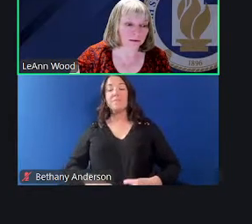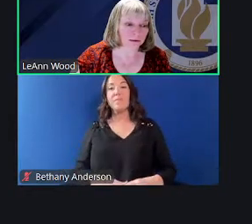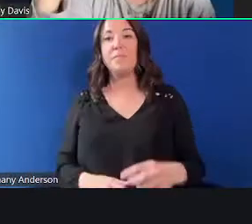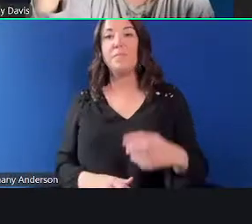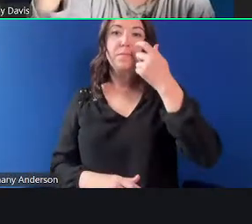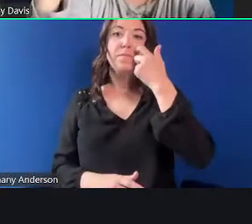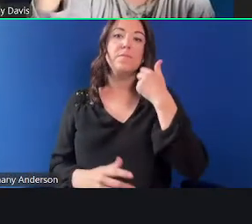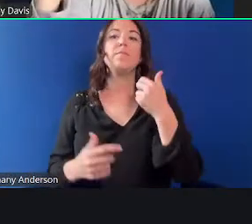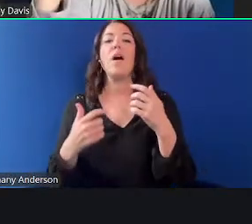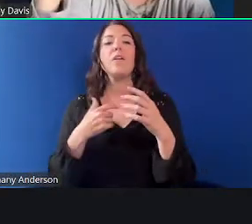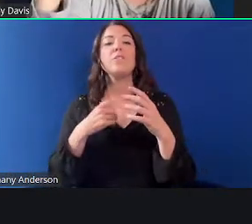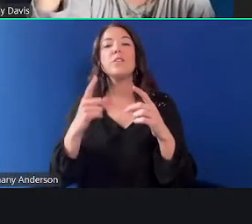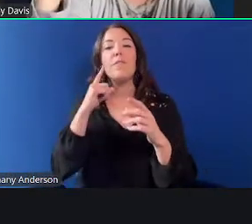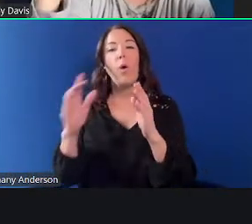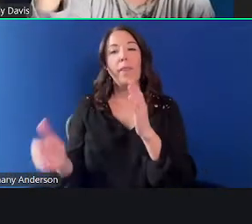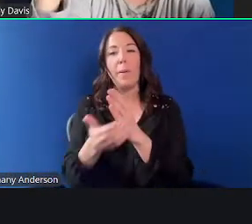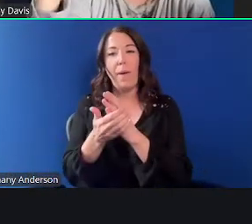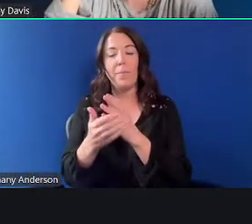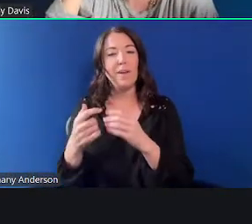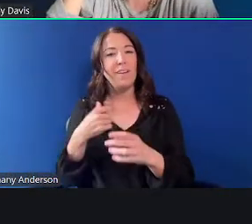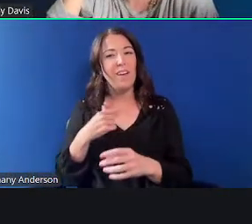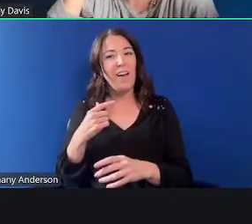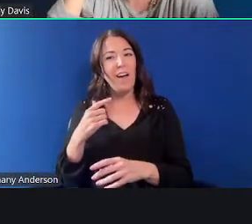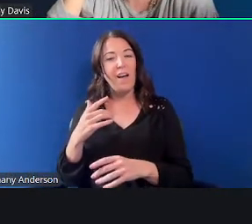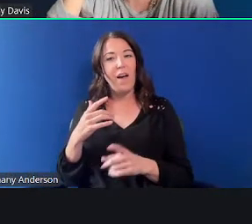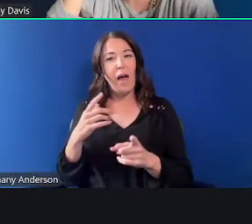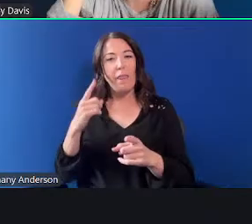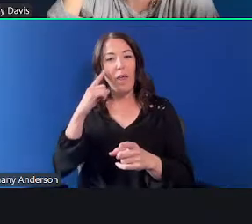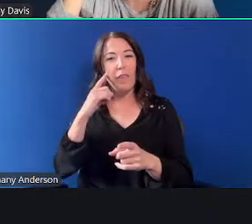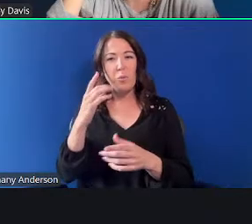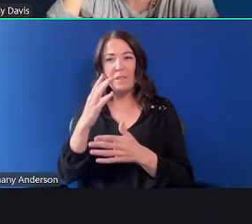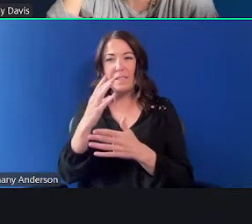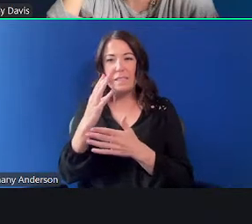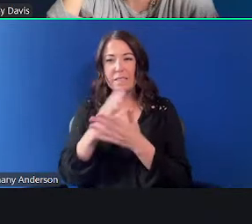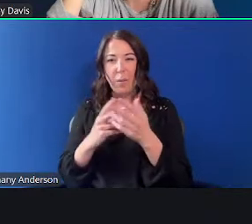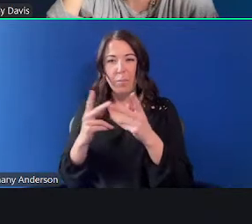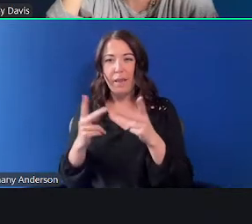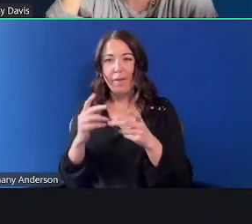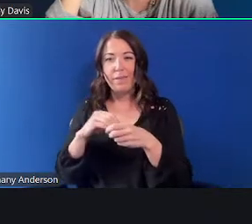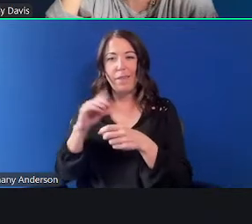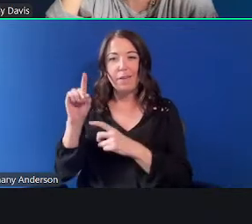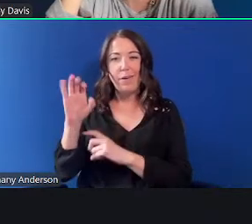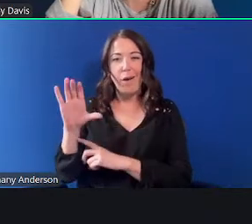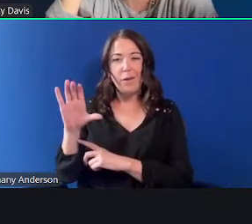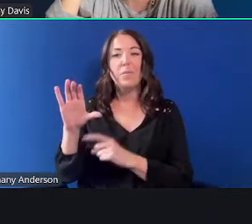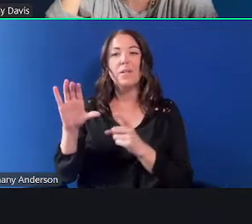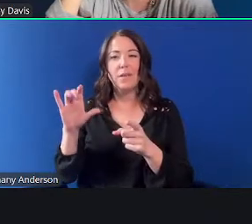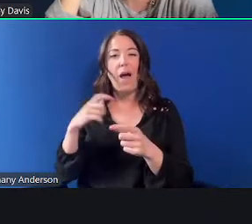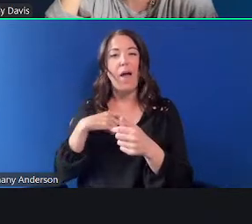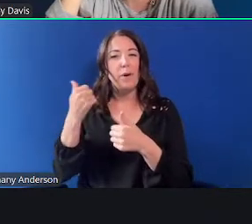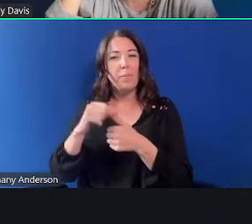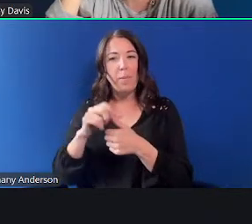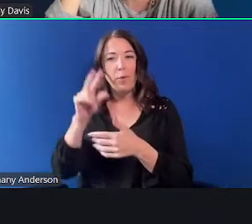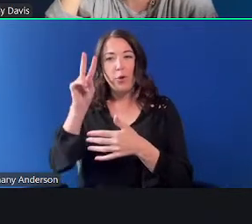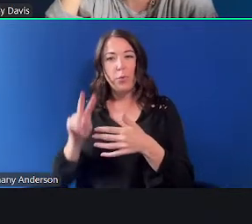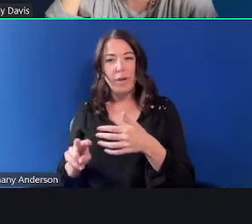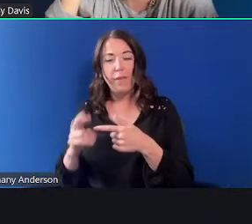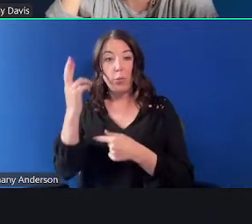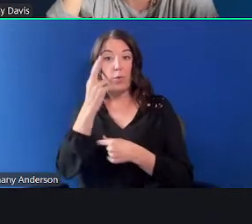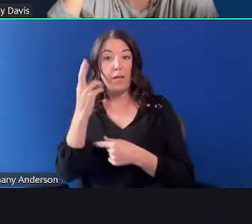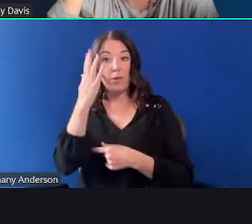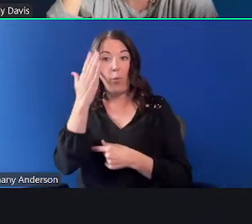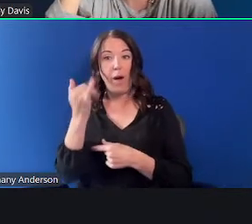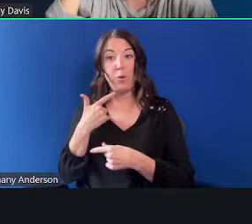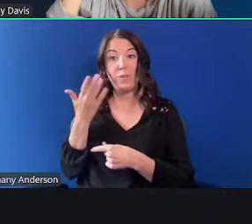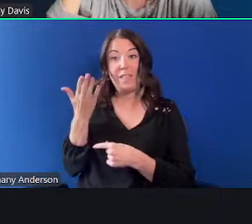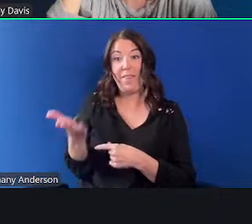I'll support the amendment. It just seems like somewhere in the documentation, I remember reading that the reason that it was there in the first place is